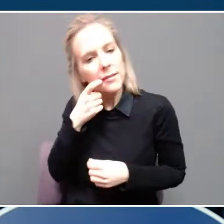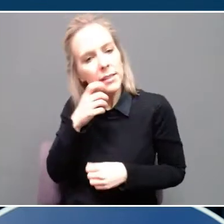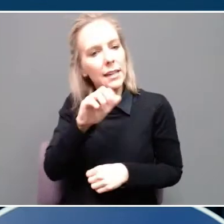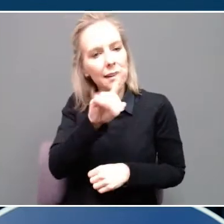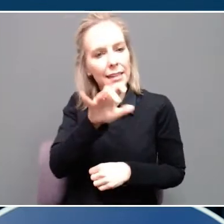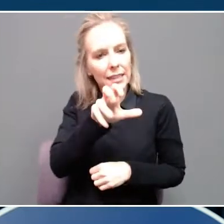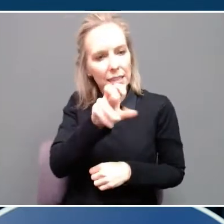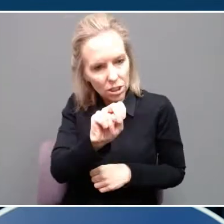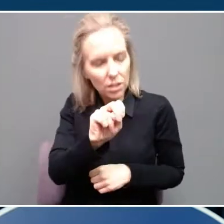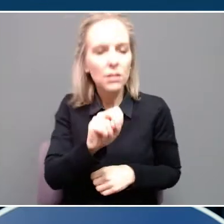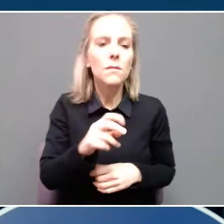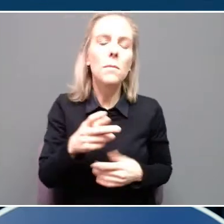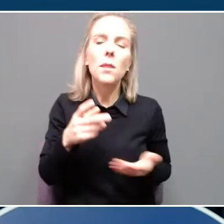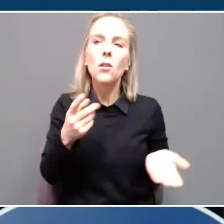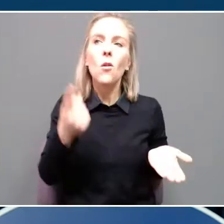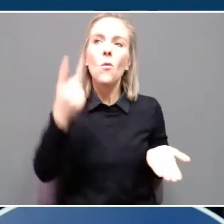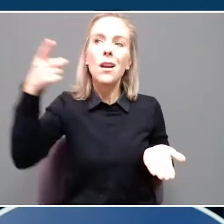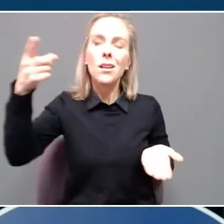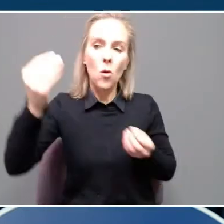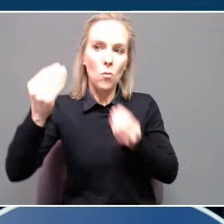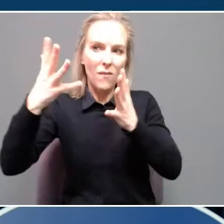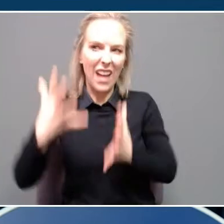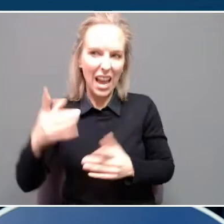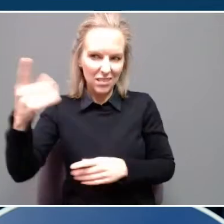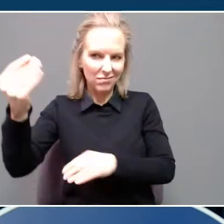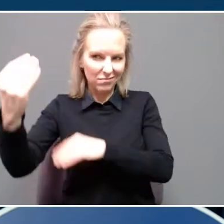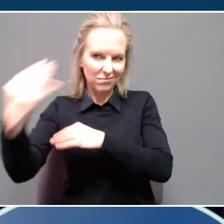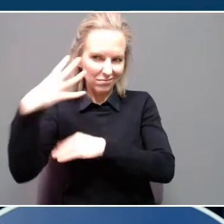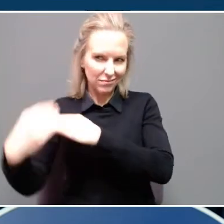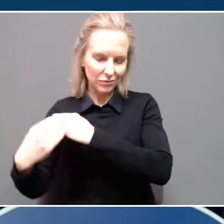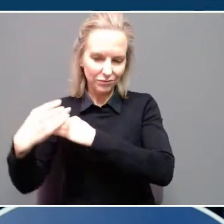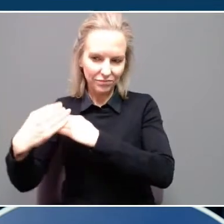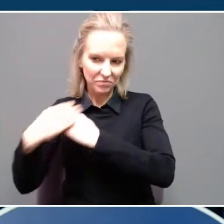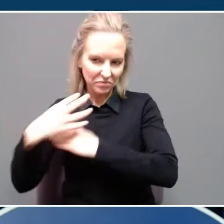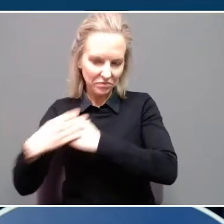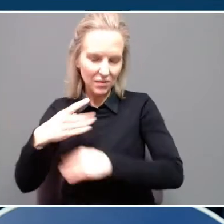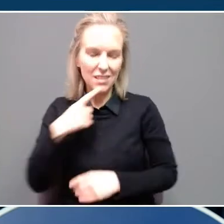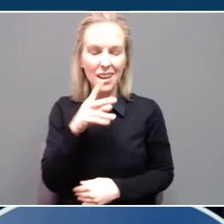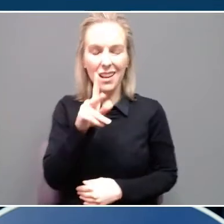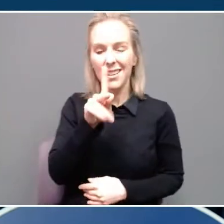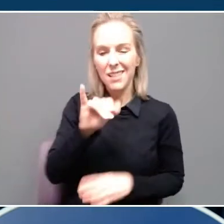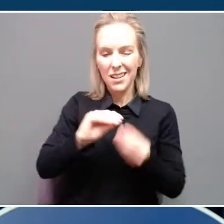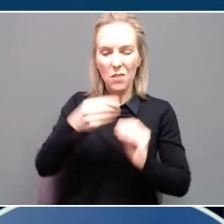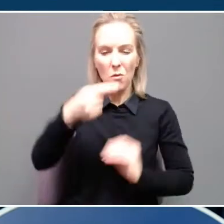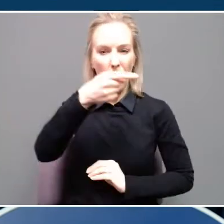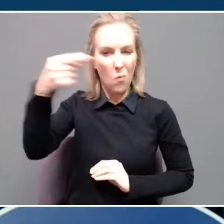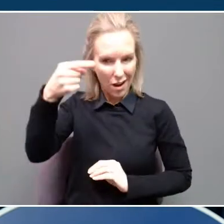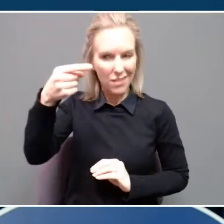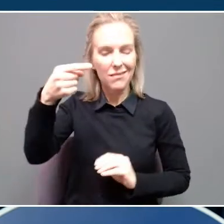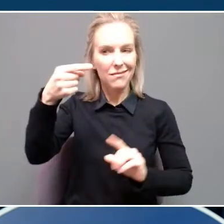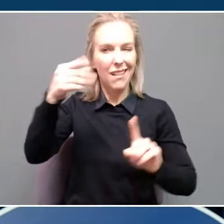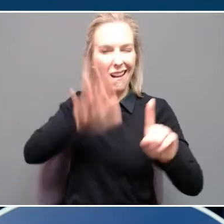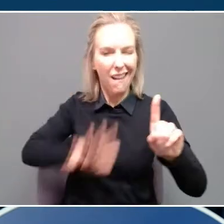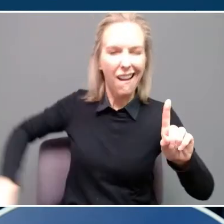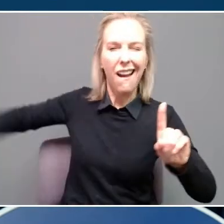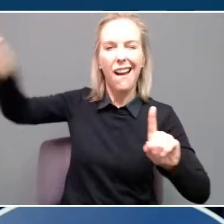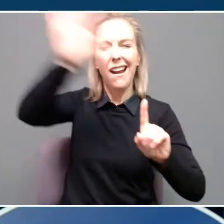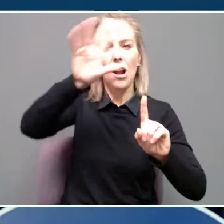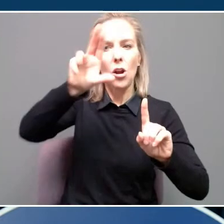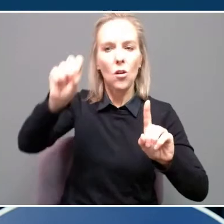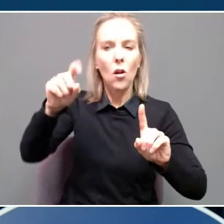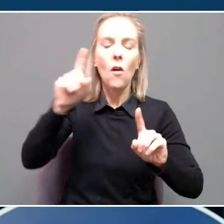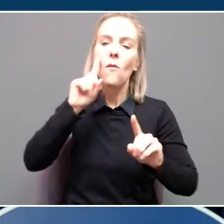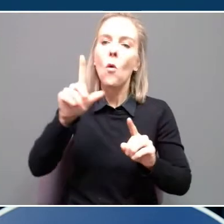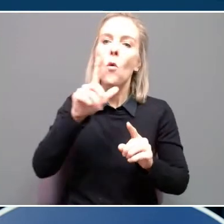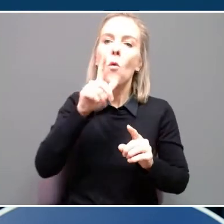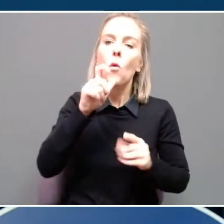in the state tell me that they think right now that Kentucky is number one per capita in treatment beds and